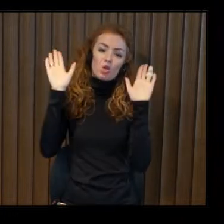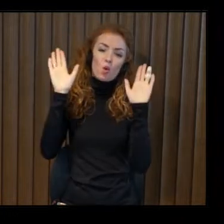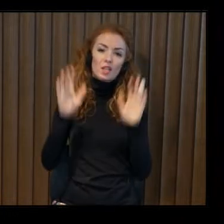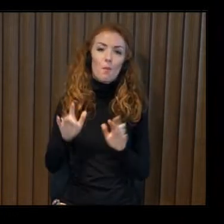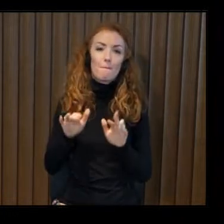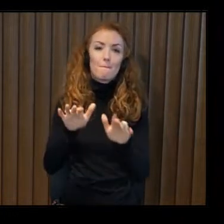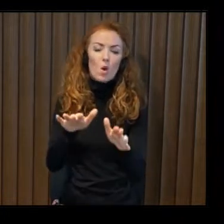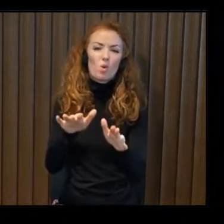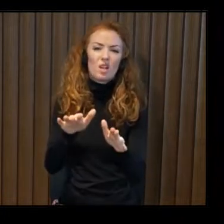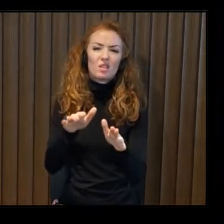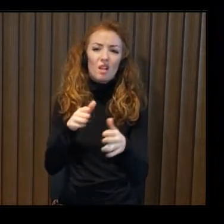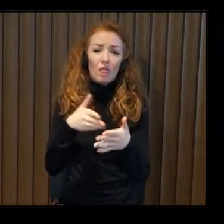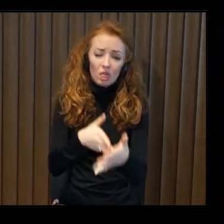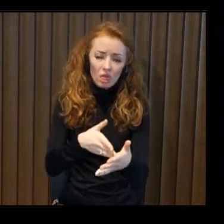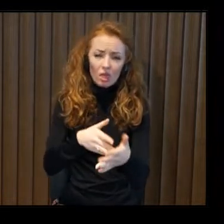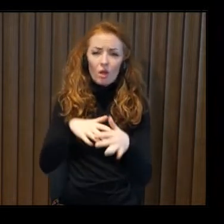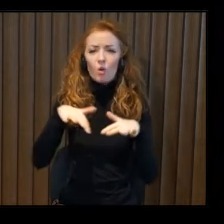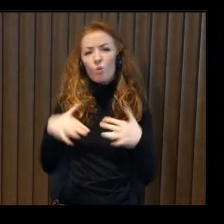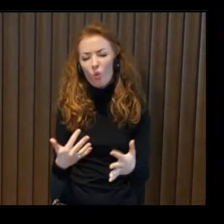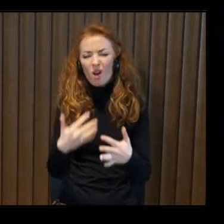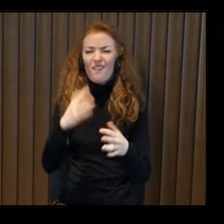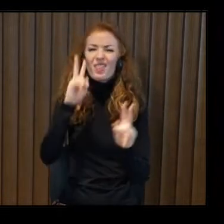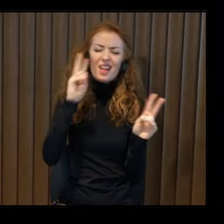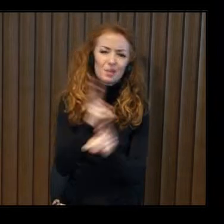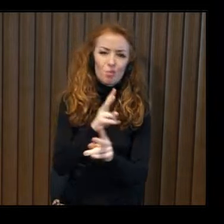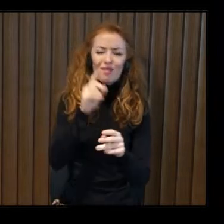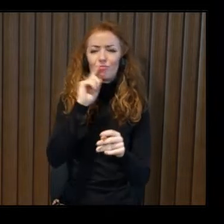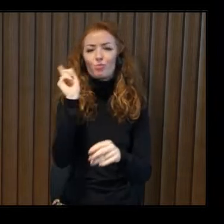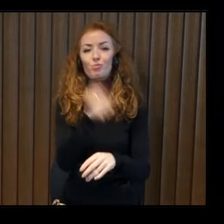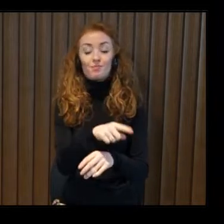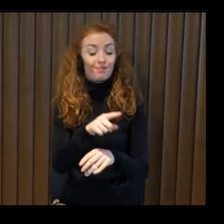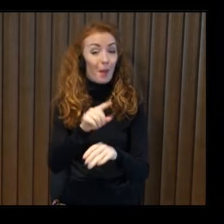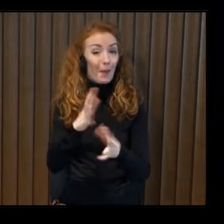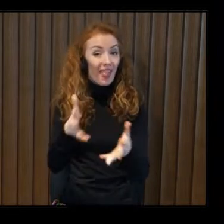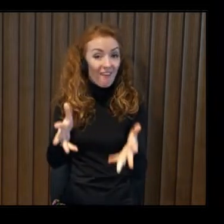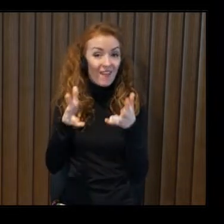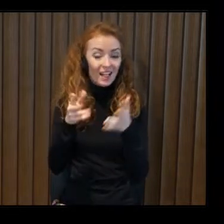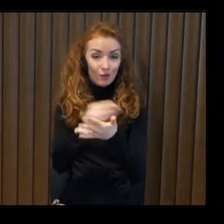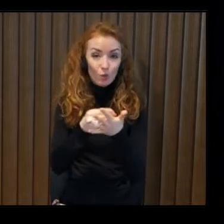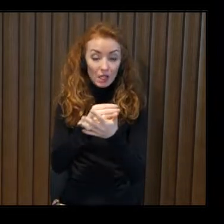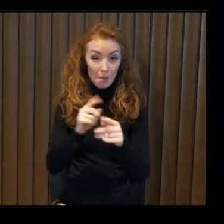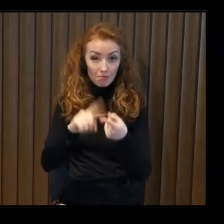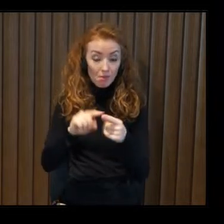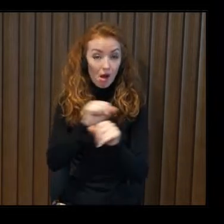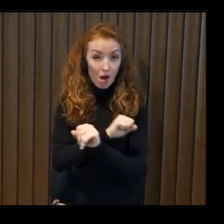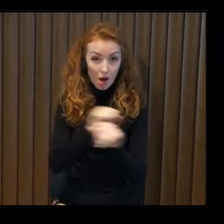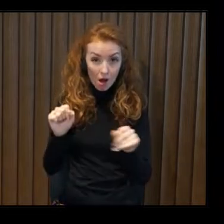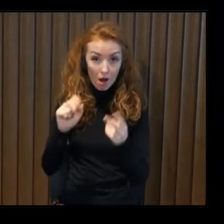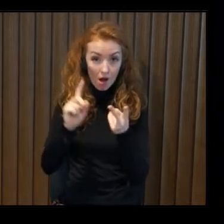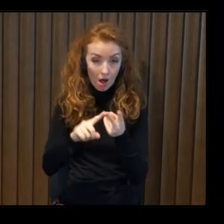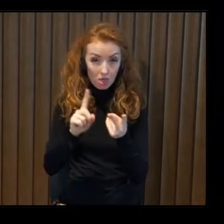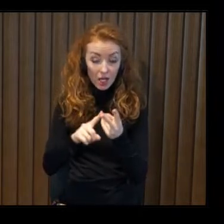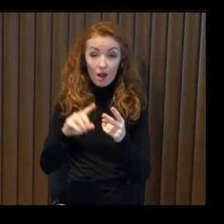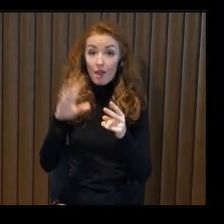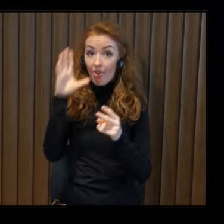Efficient. How long does it take you to book that plane ticket? Are you able to go in, boom, boom, boom, done, paid, and out? Or does it take a lot